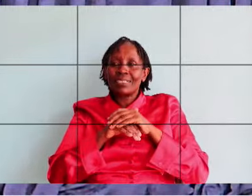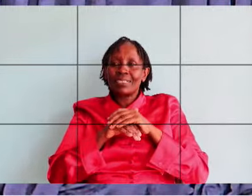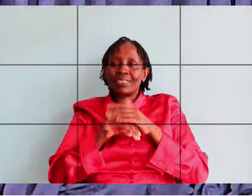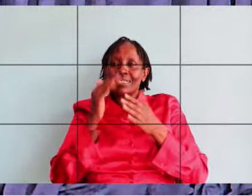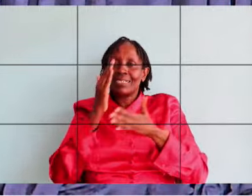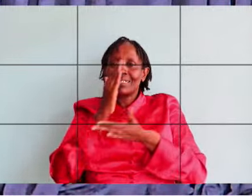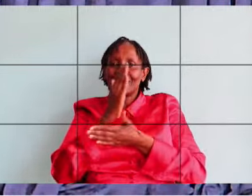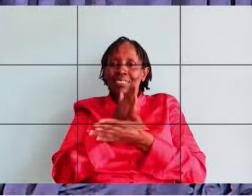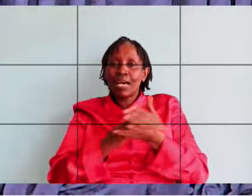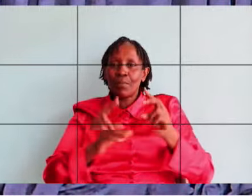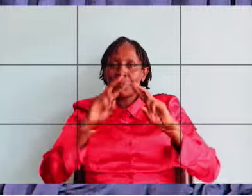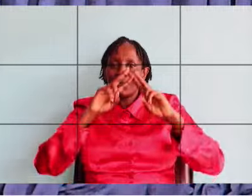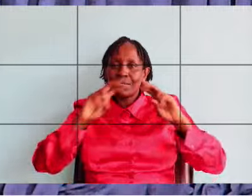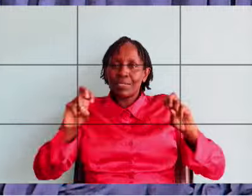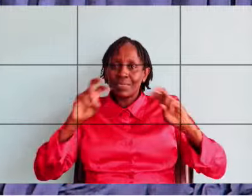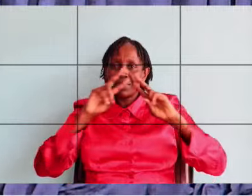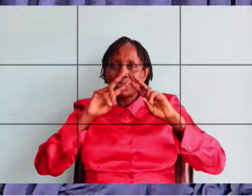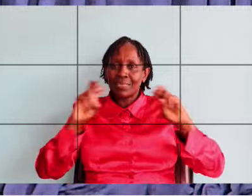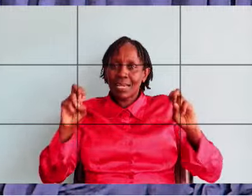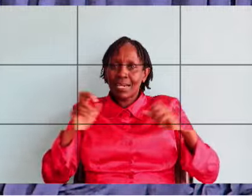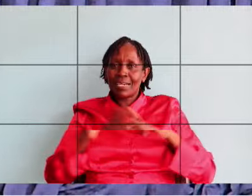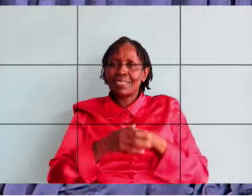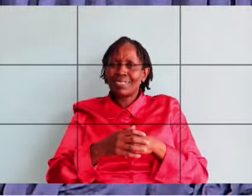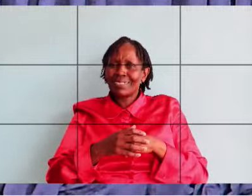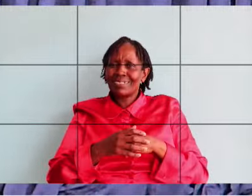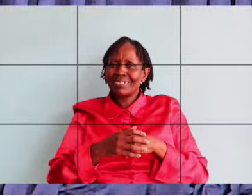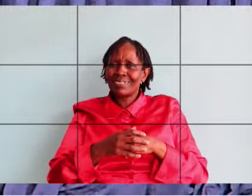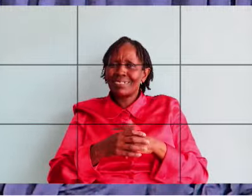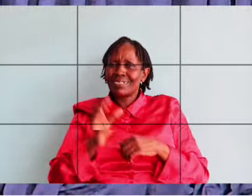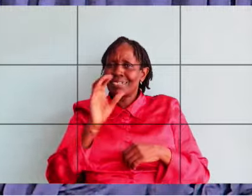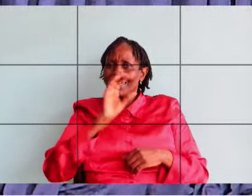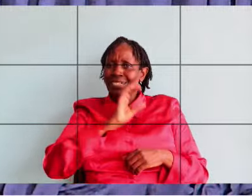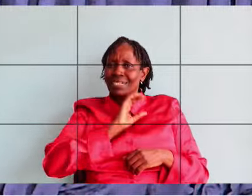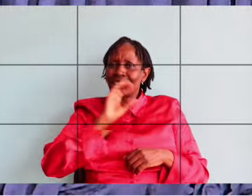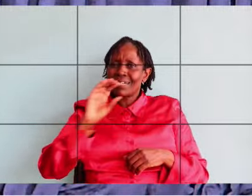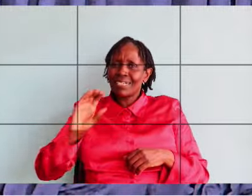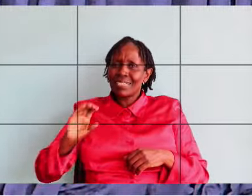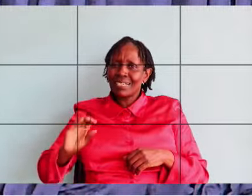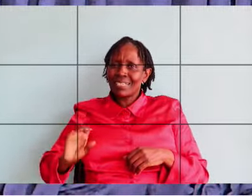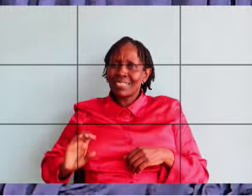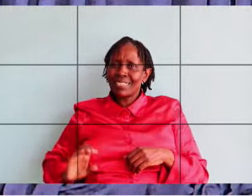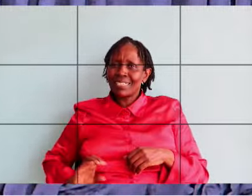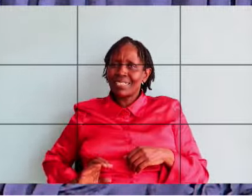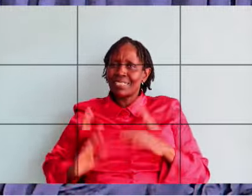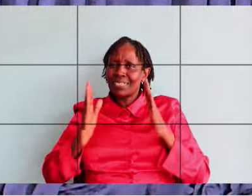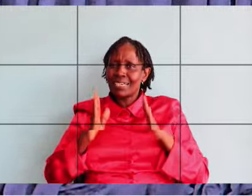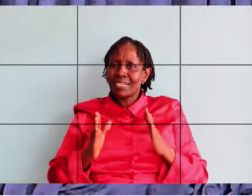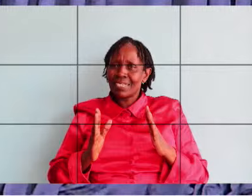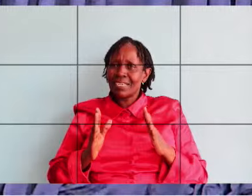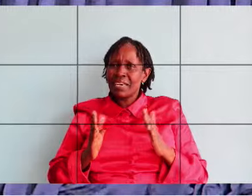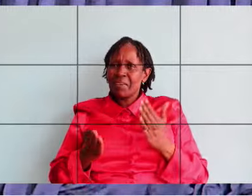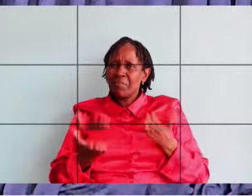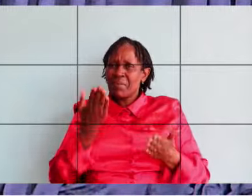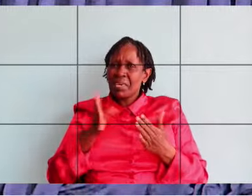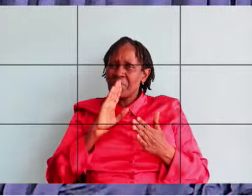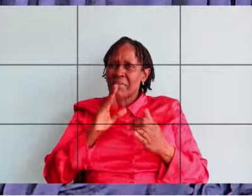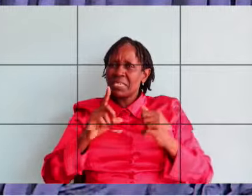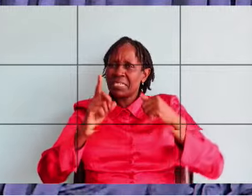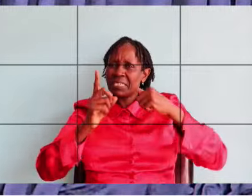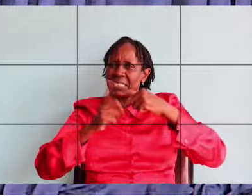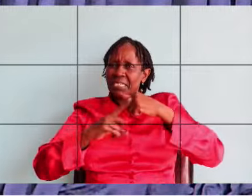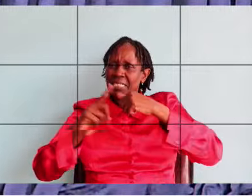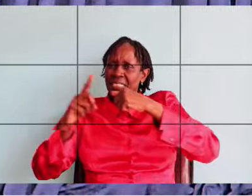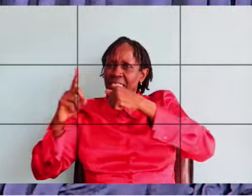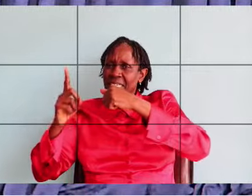around Pentecostal, evangelical Christians and all that, about 66% of believers do not